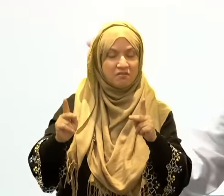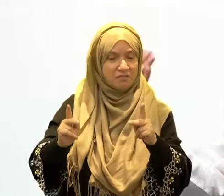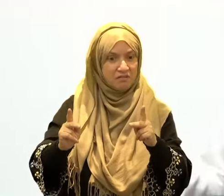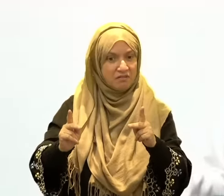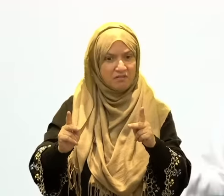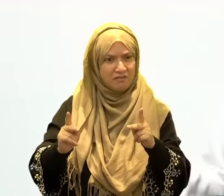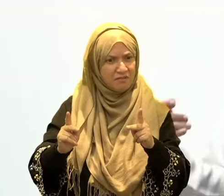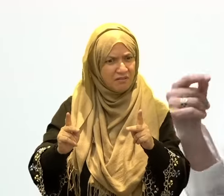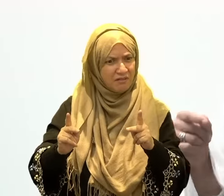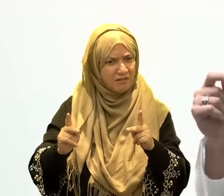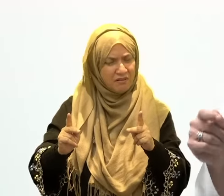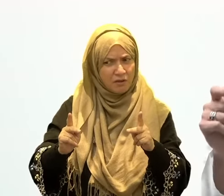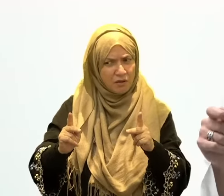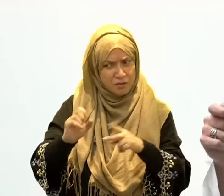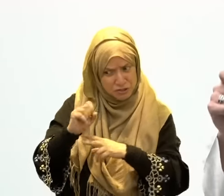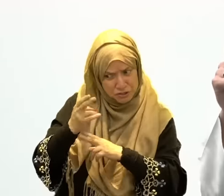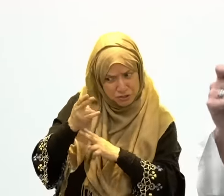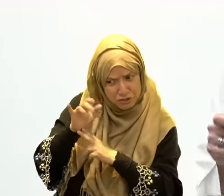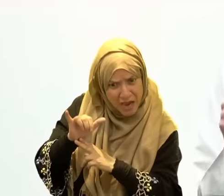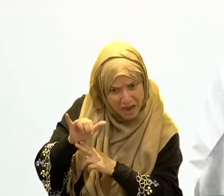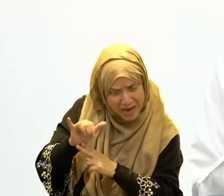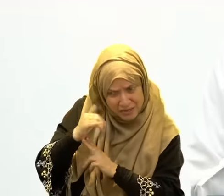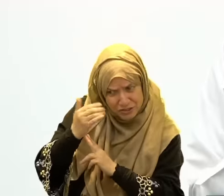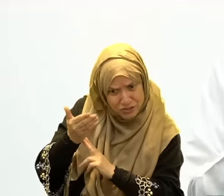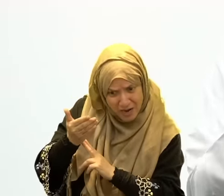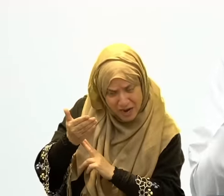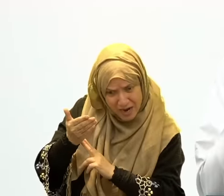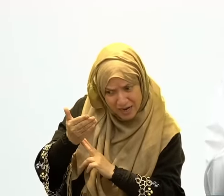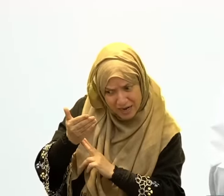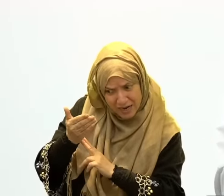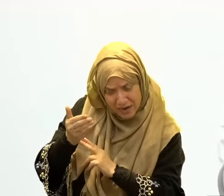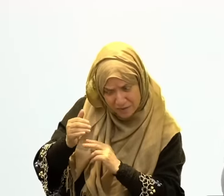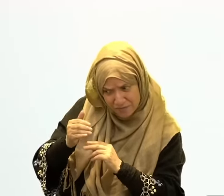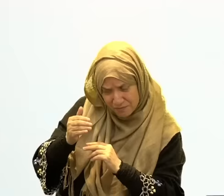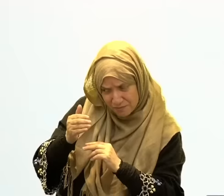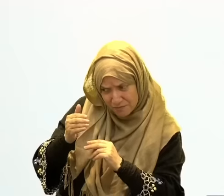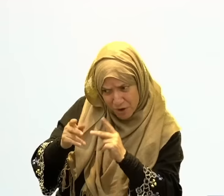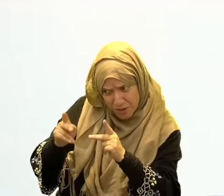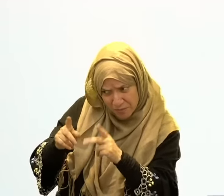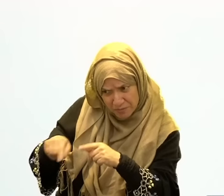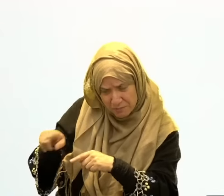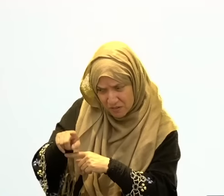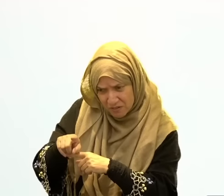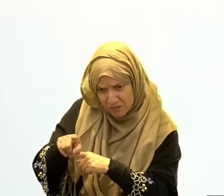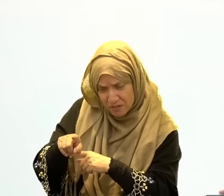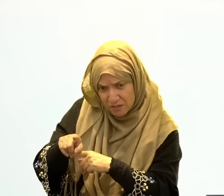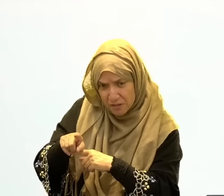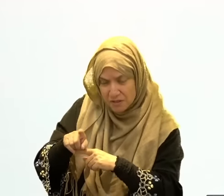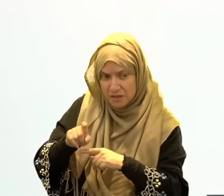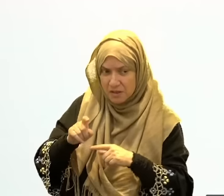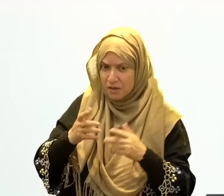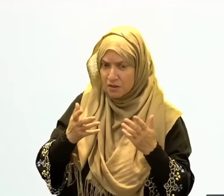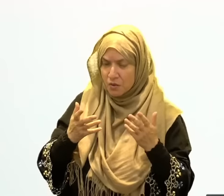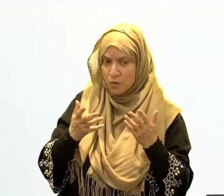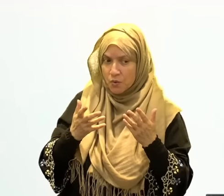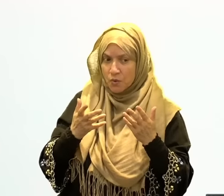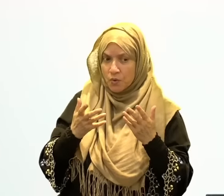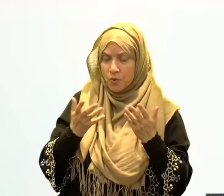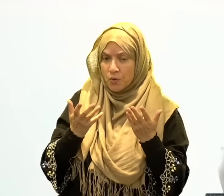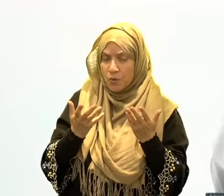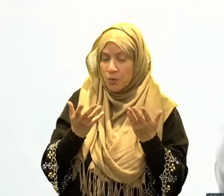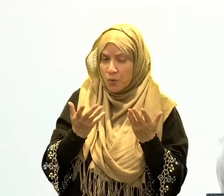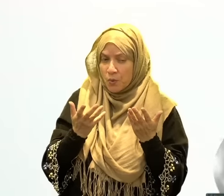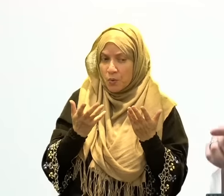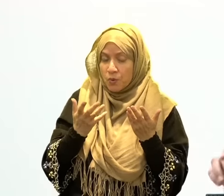curtain over you. And Allah subhanahu wa ta'ala forgives you for the secret sins you were struggling with. The